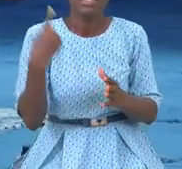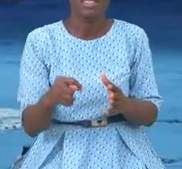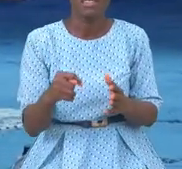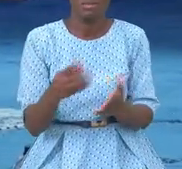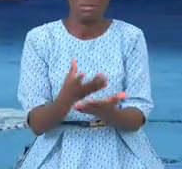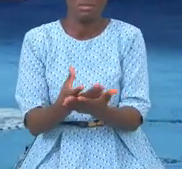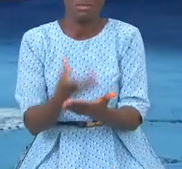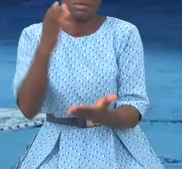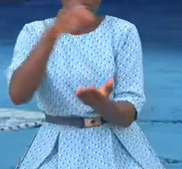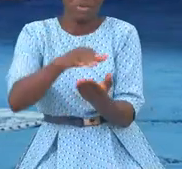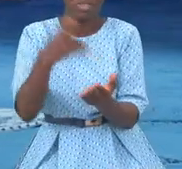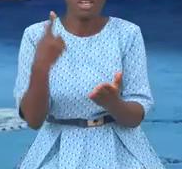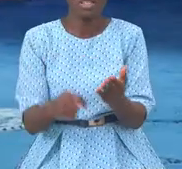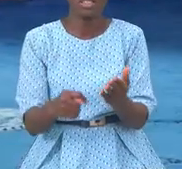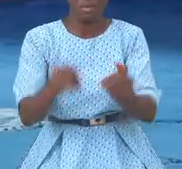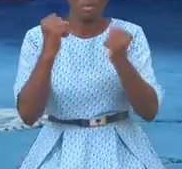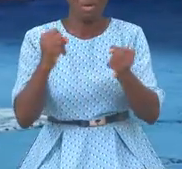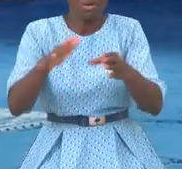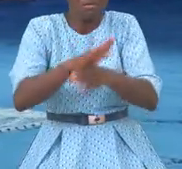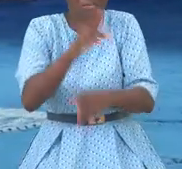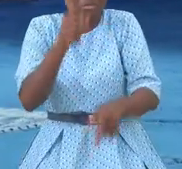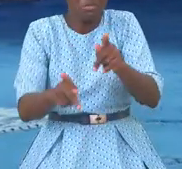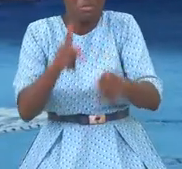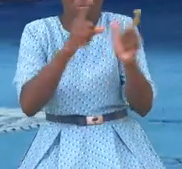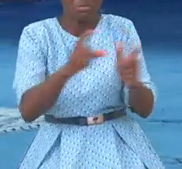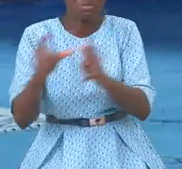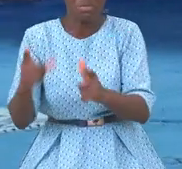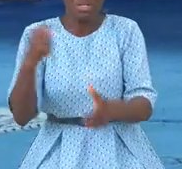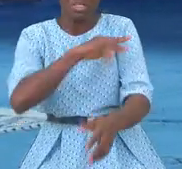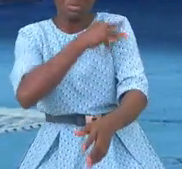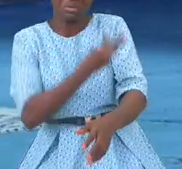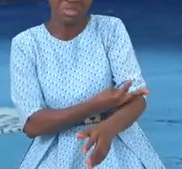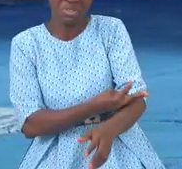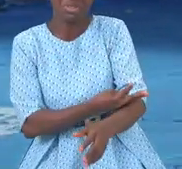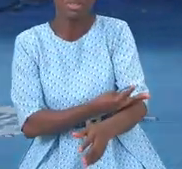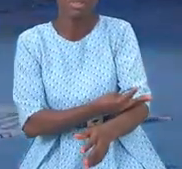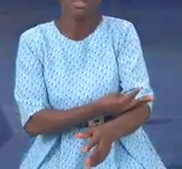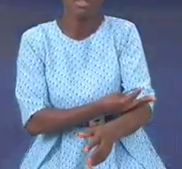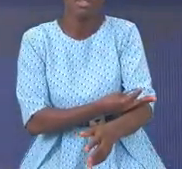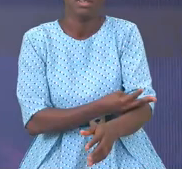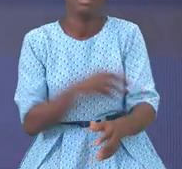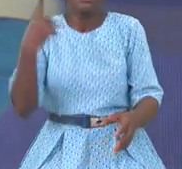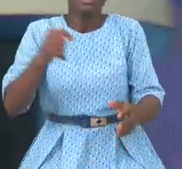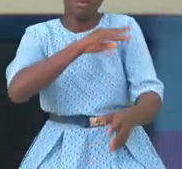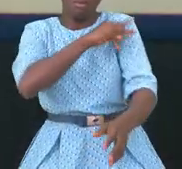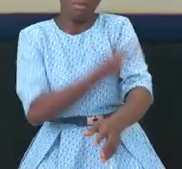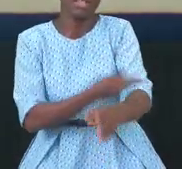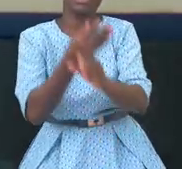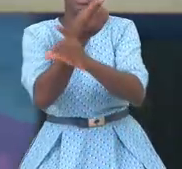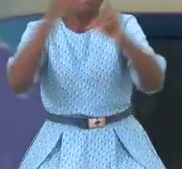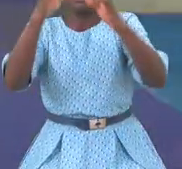the mighty deliverer that came from heaven, that never